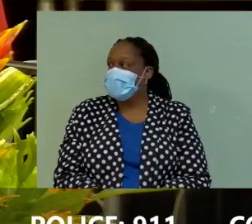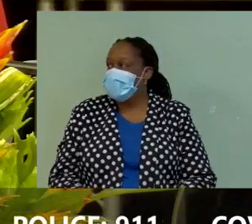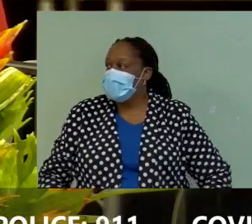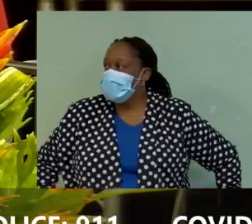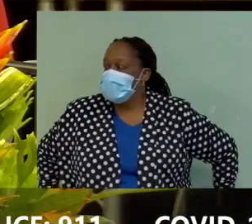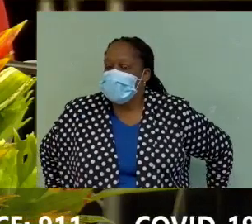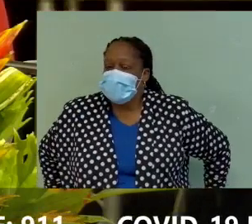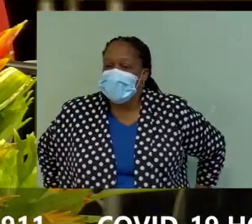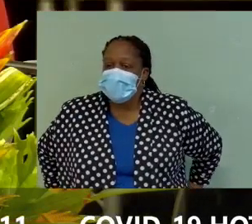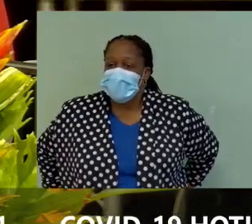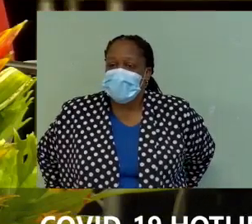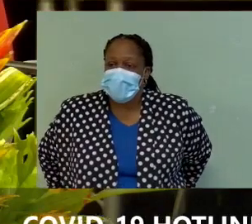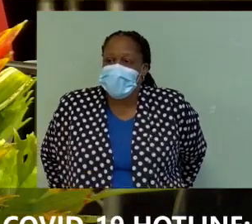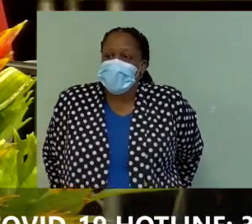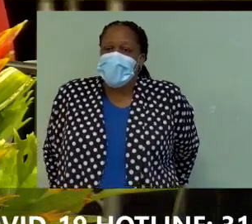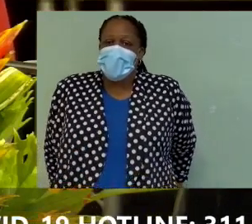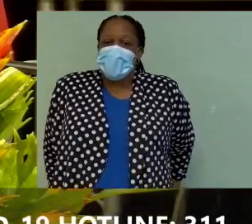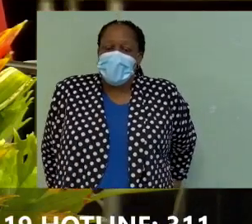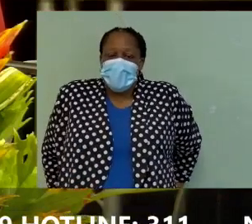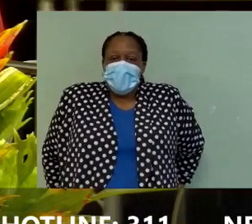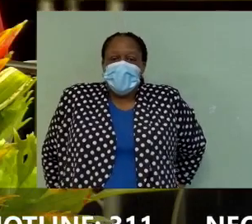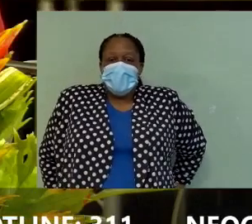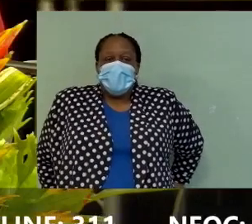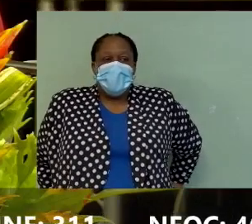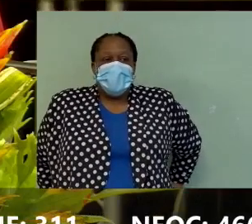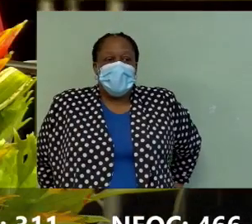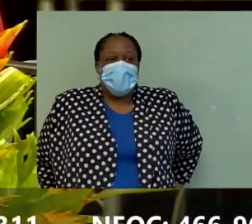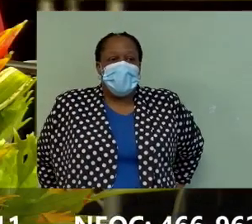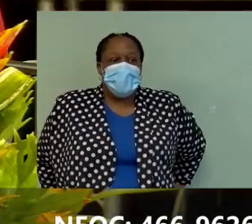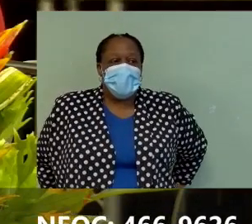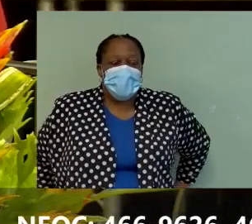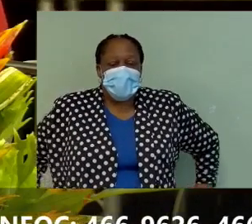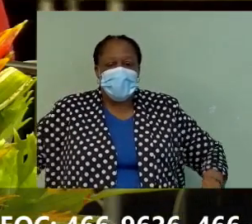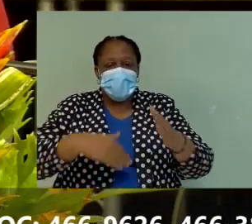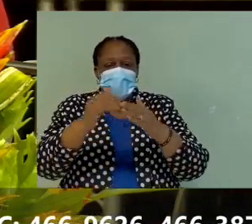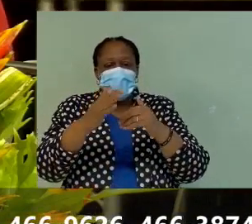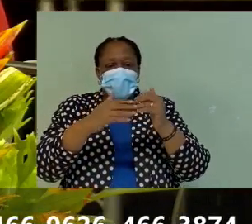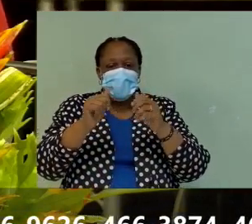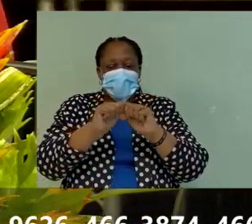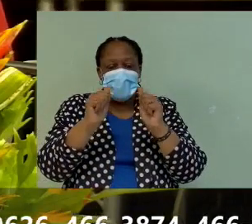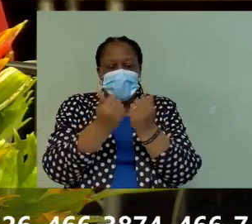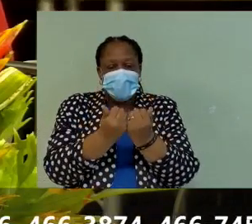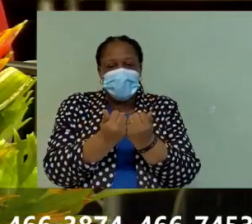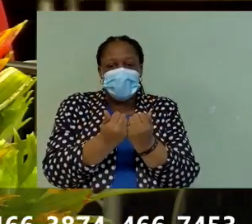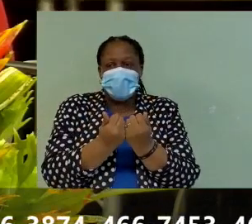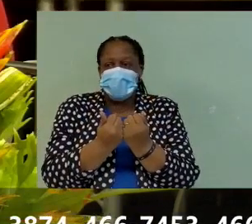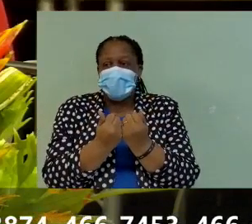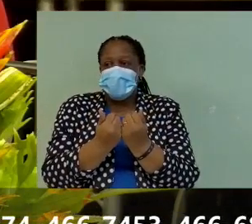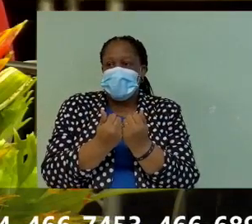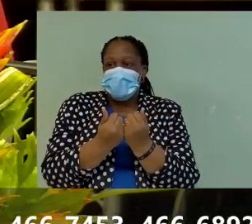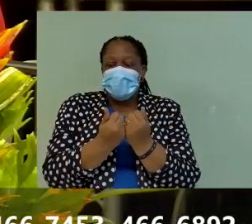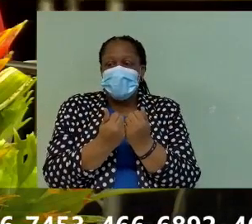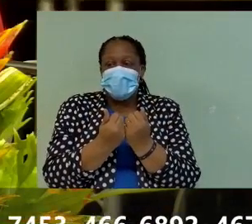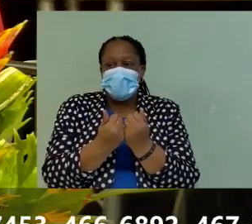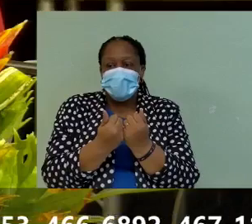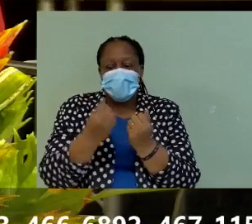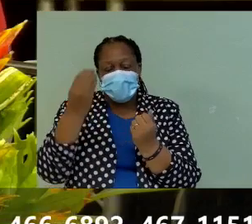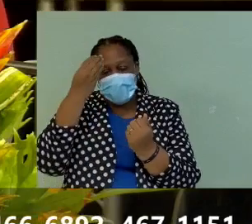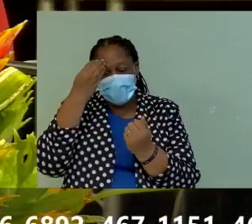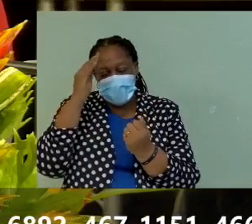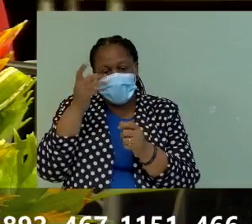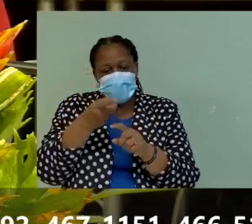and Nevis Building Contractors Association. We also thank Mr. Carlton Phipps,